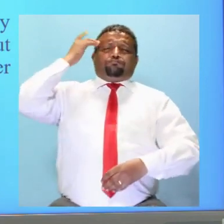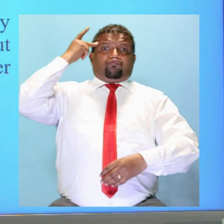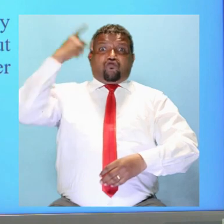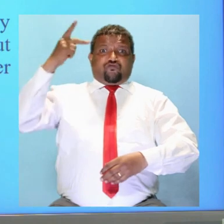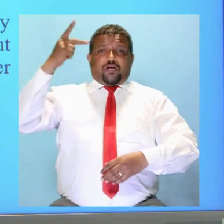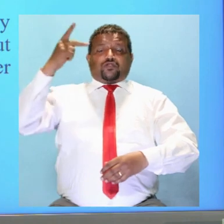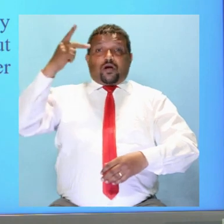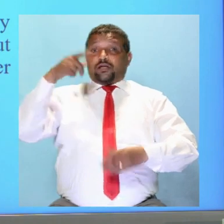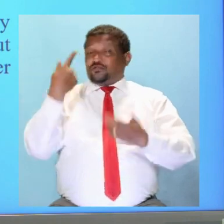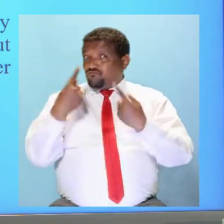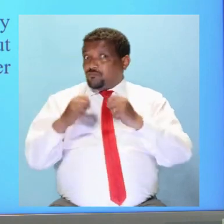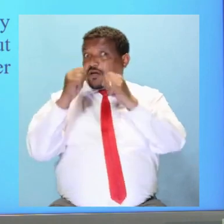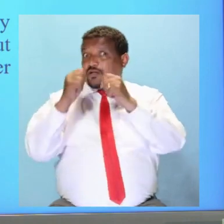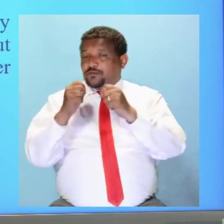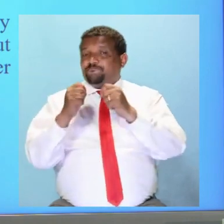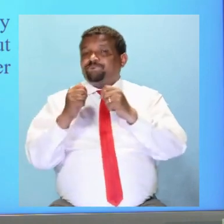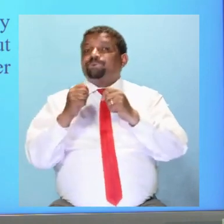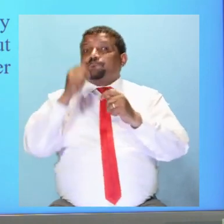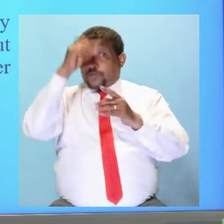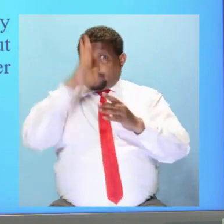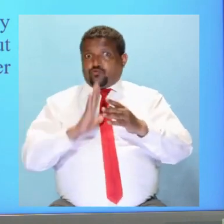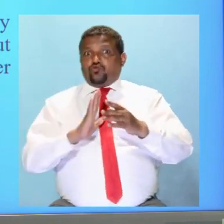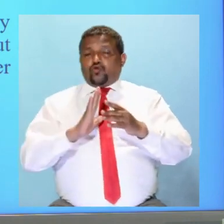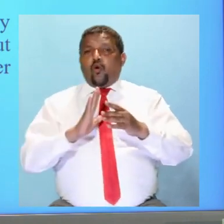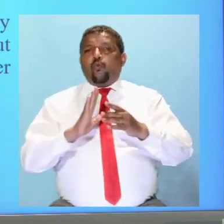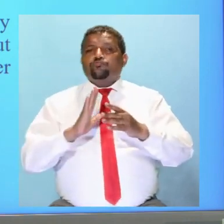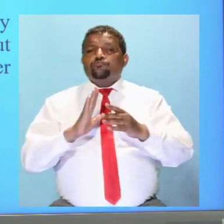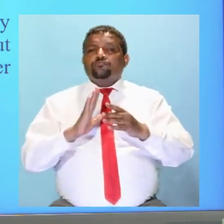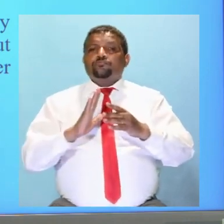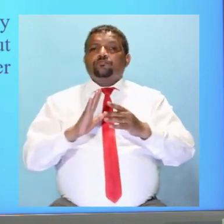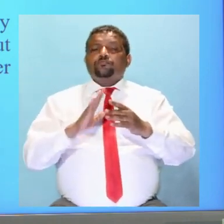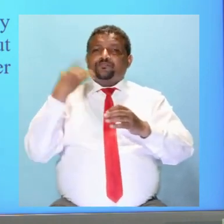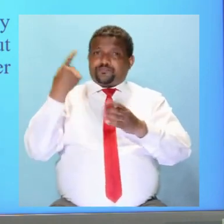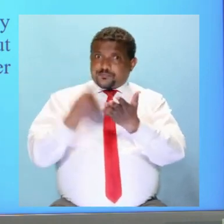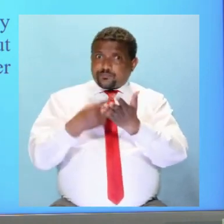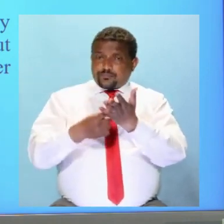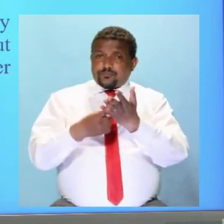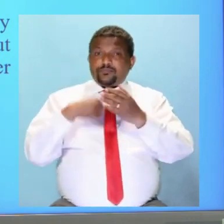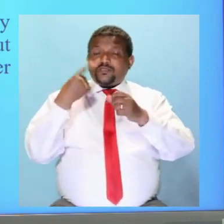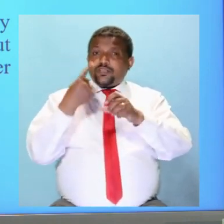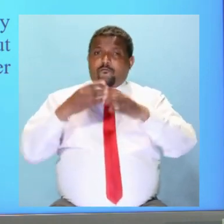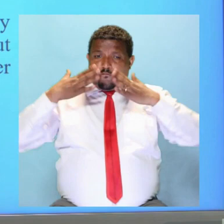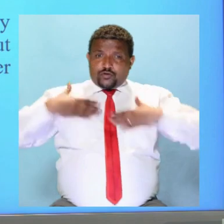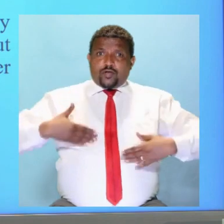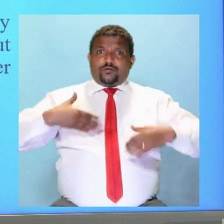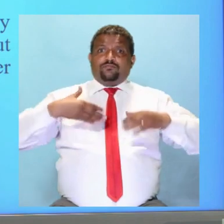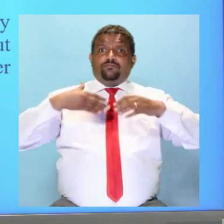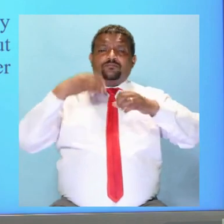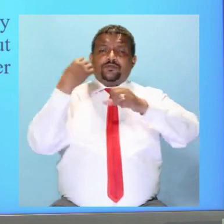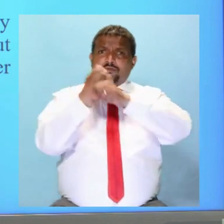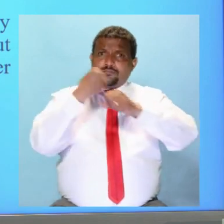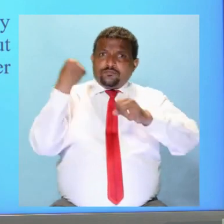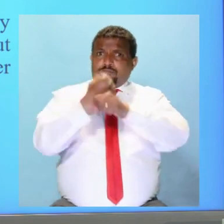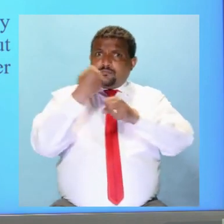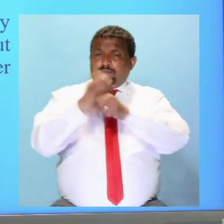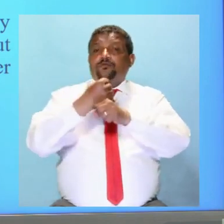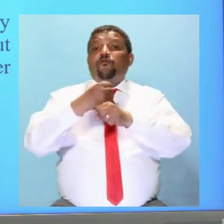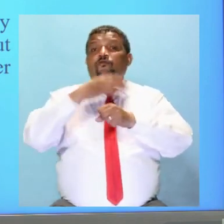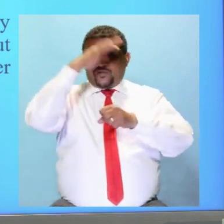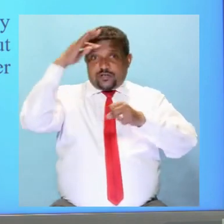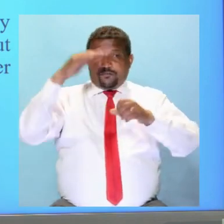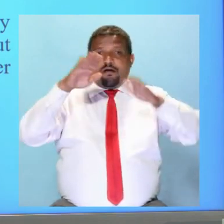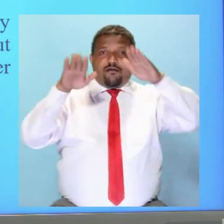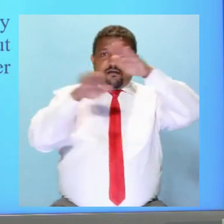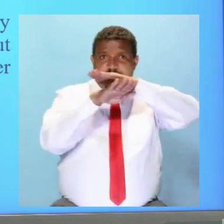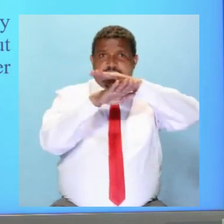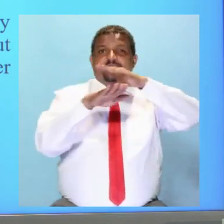physical effort, a person who dig a tunnel is exerting his physical effort, and it is categorized under